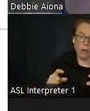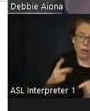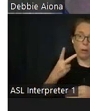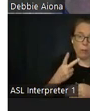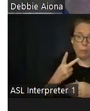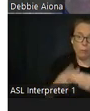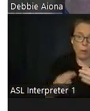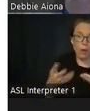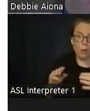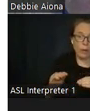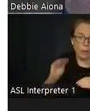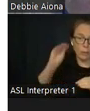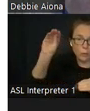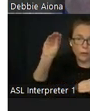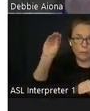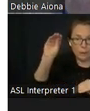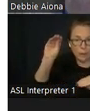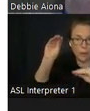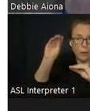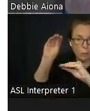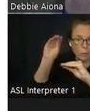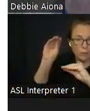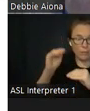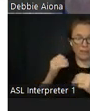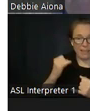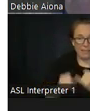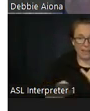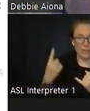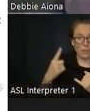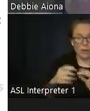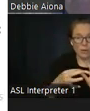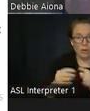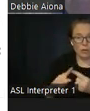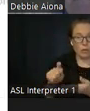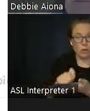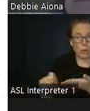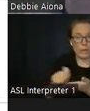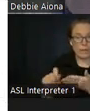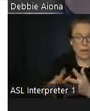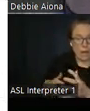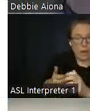when you see, for example, this bottom one about written updates that ended up getting moved up and was already